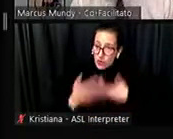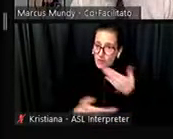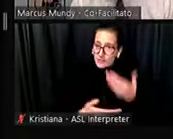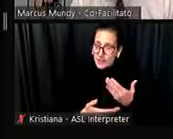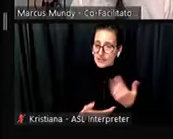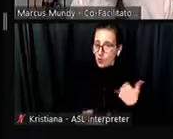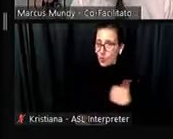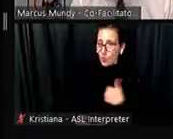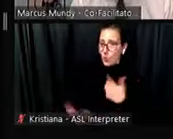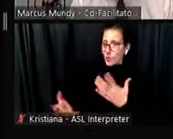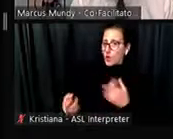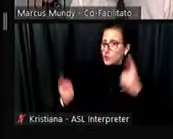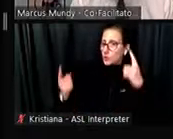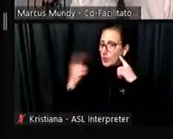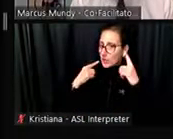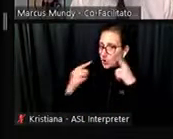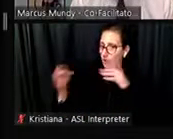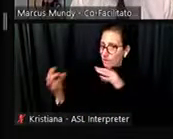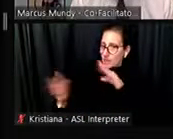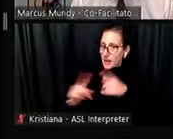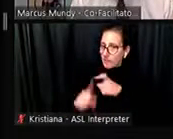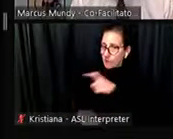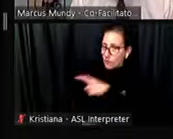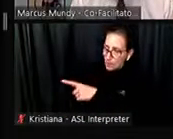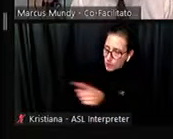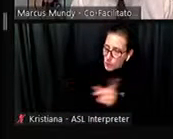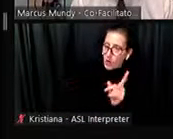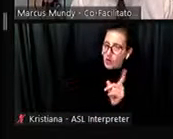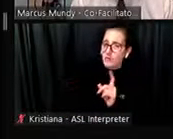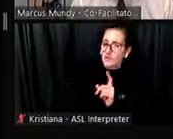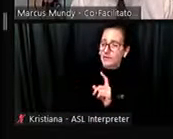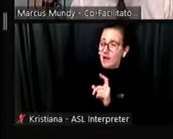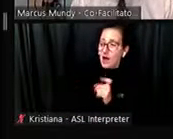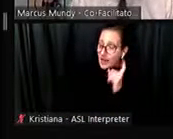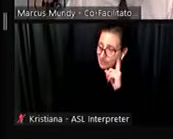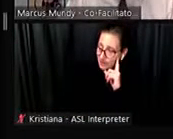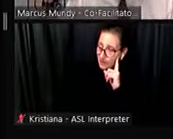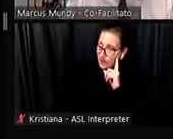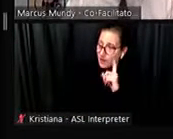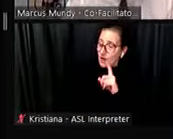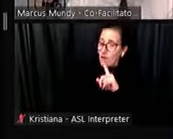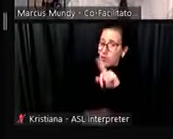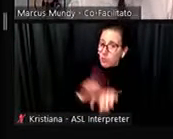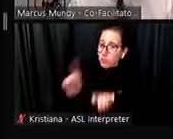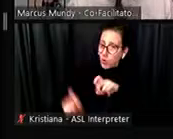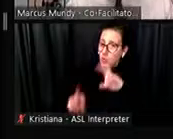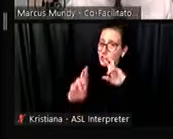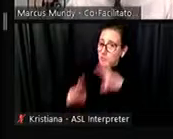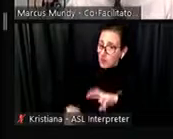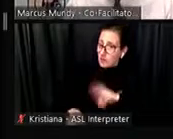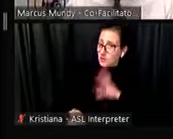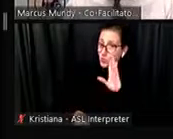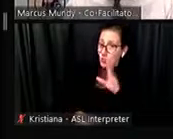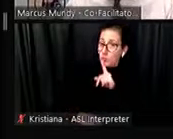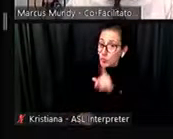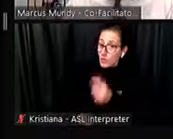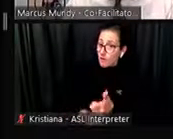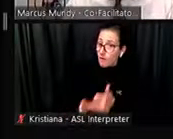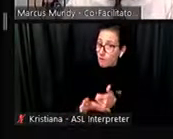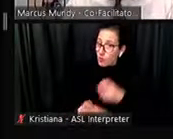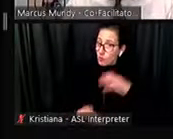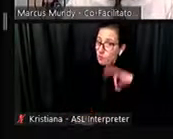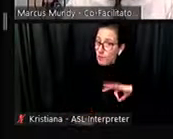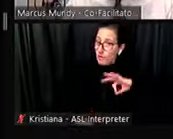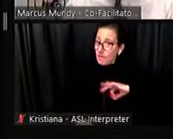the polling is going to be very newsworthy, I think, to me, to